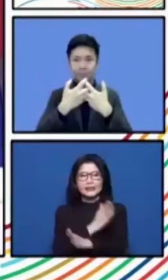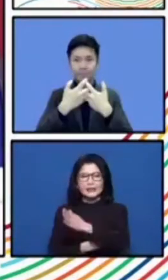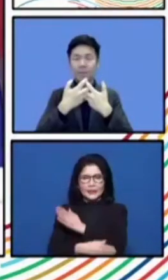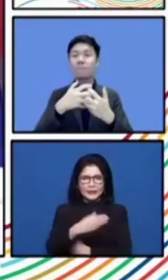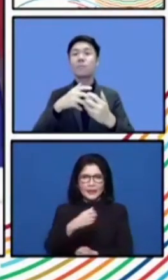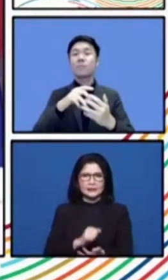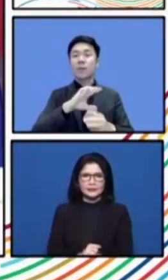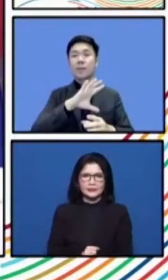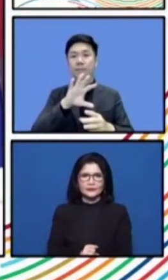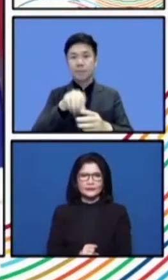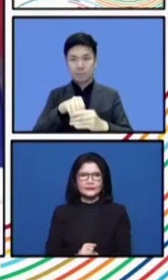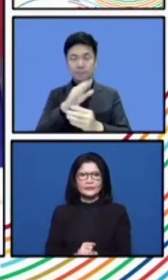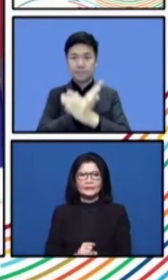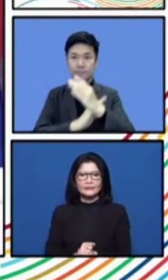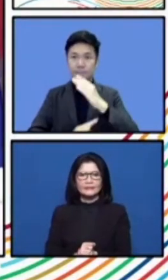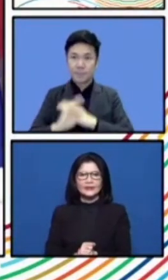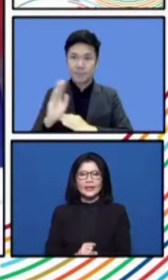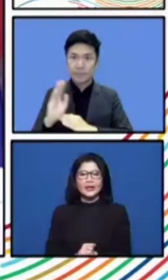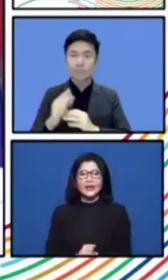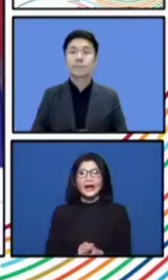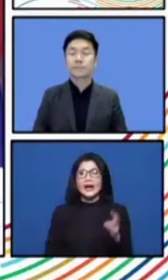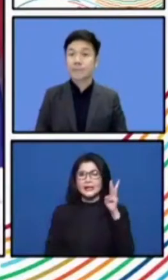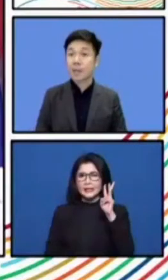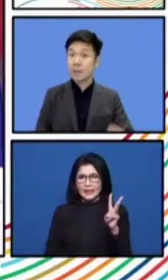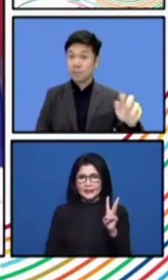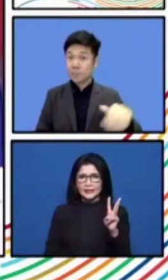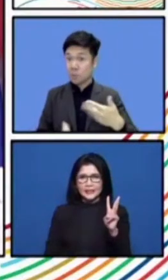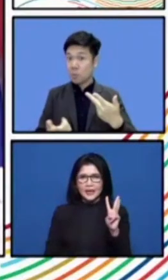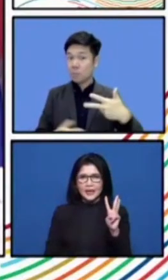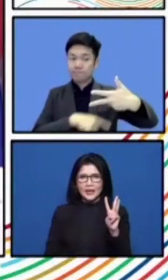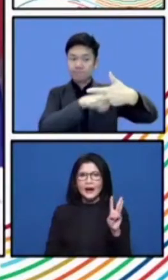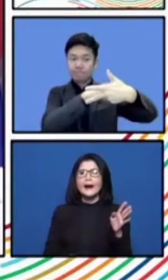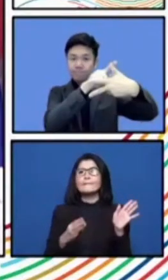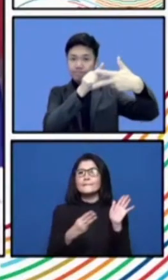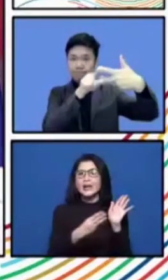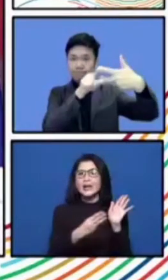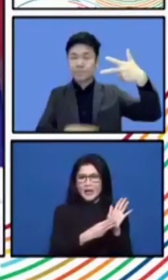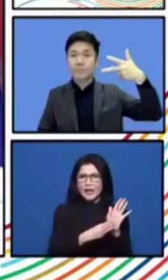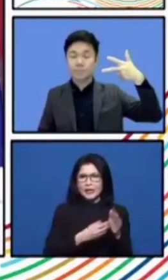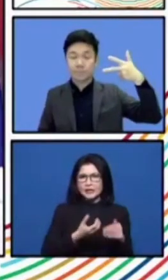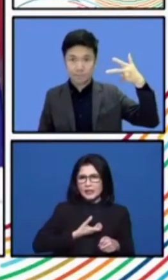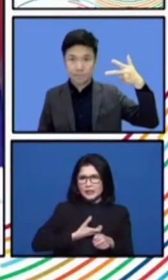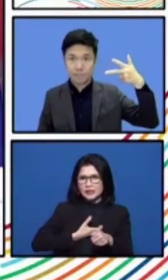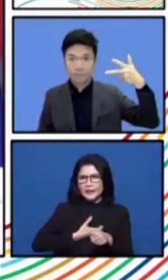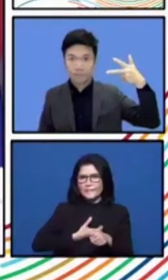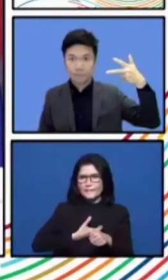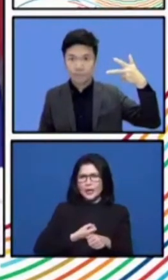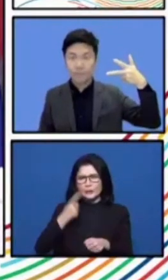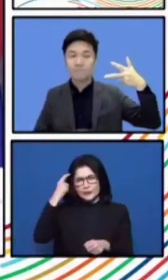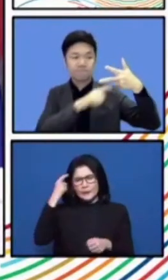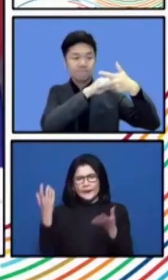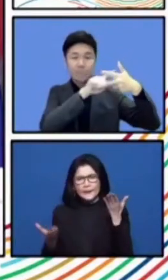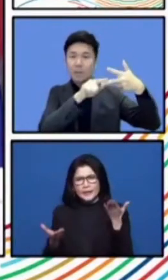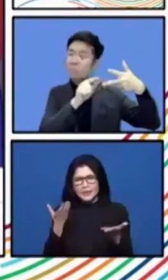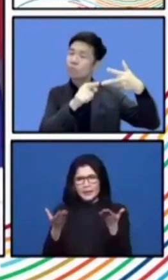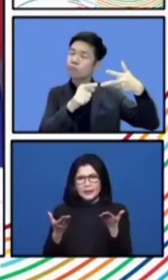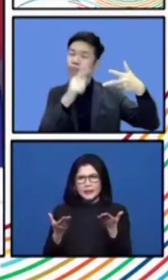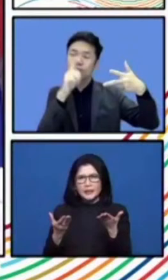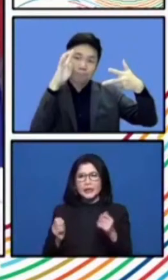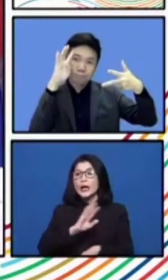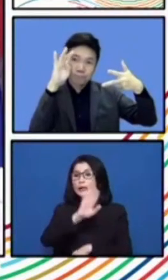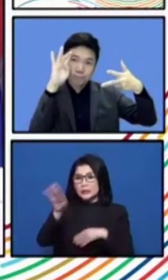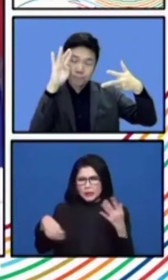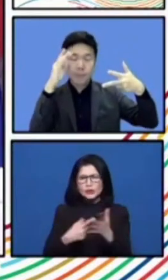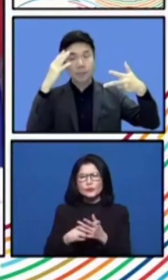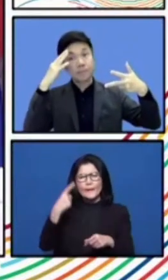key uh issues that I would like to consider for all of us and take into actions